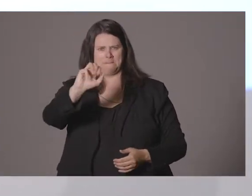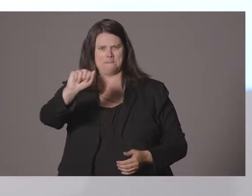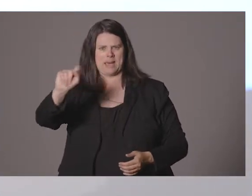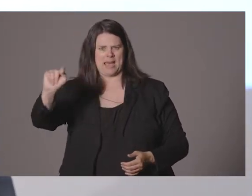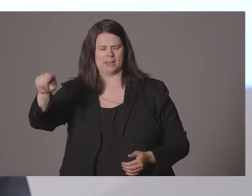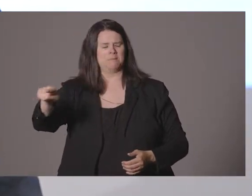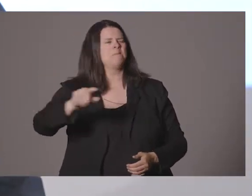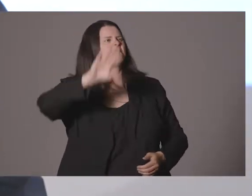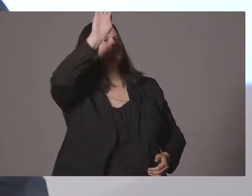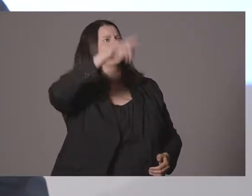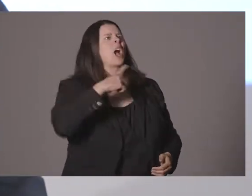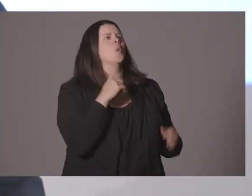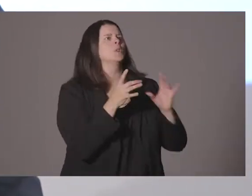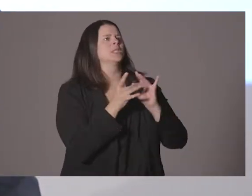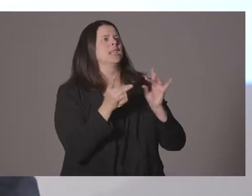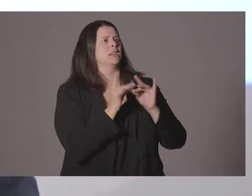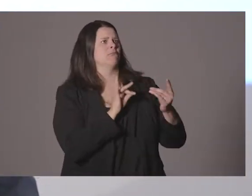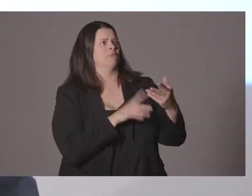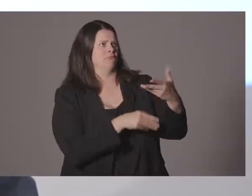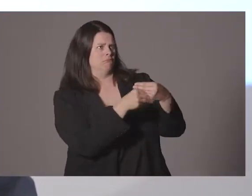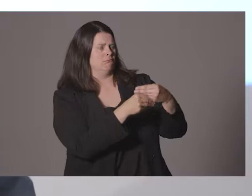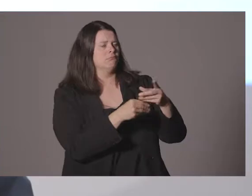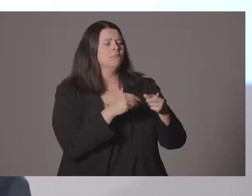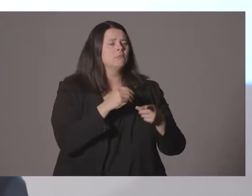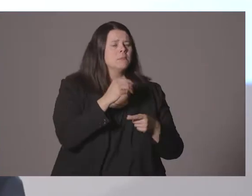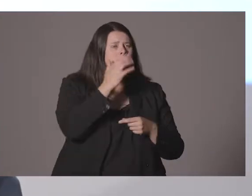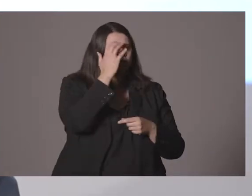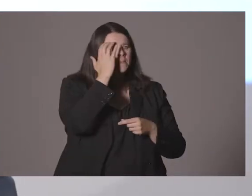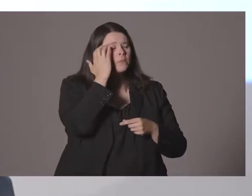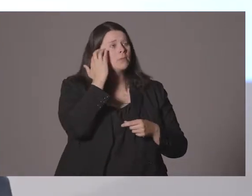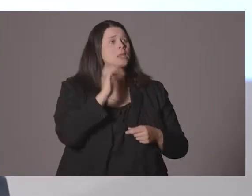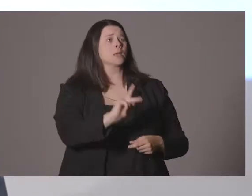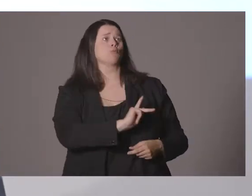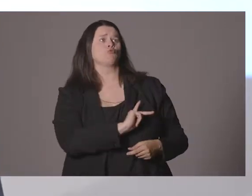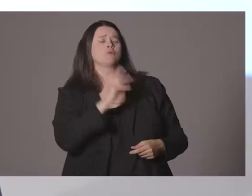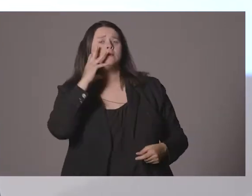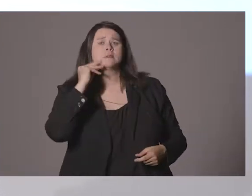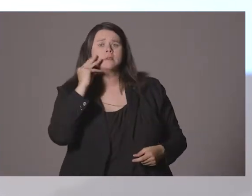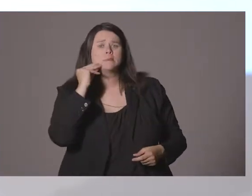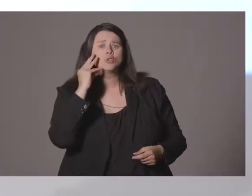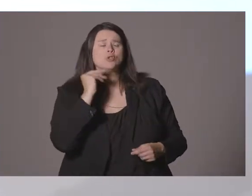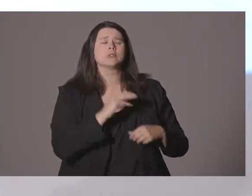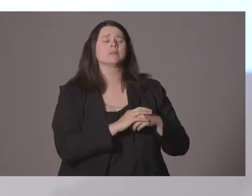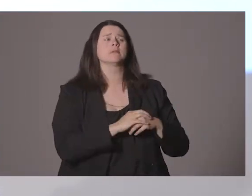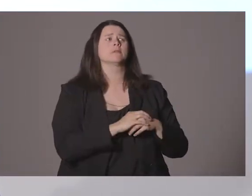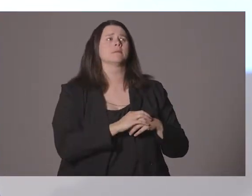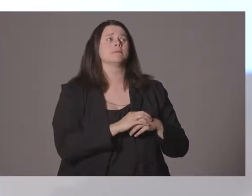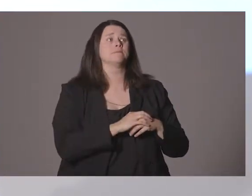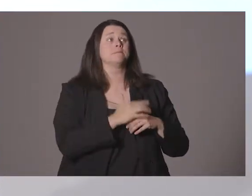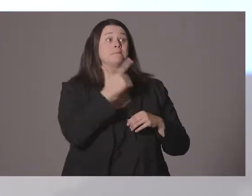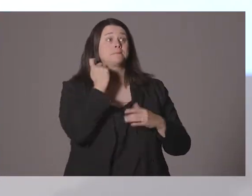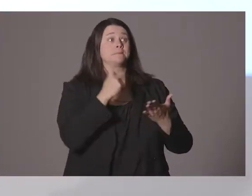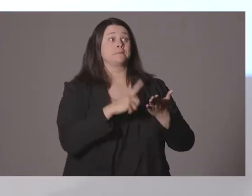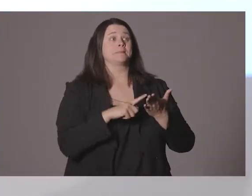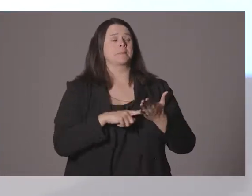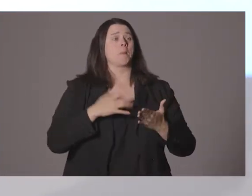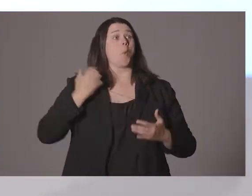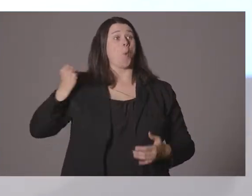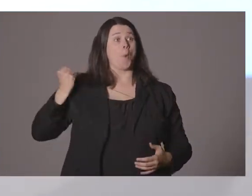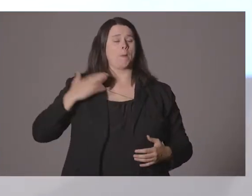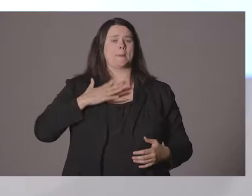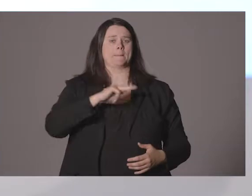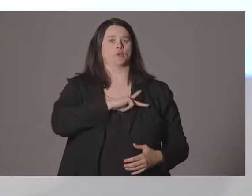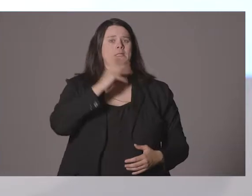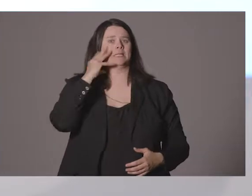My name's Matt, and I would say to touch into that as well, to remove your personal experiences,